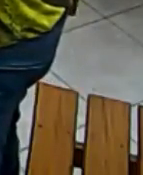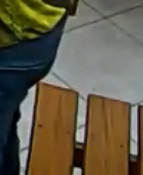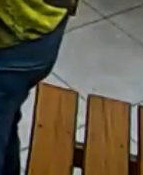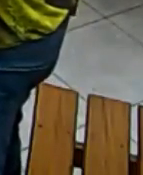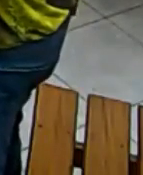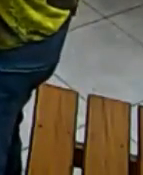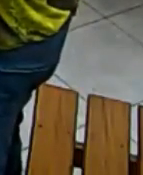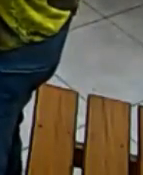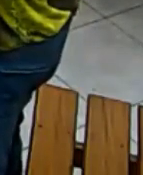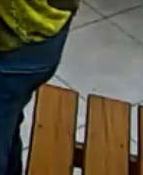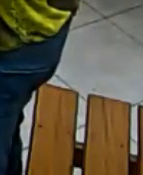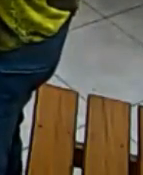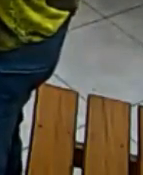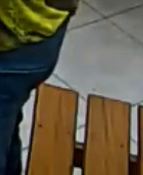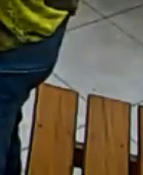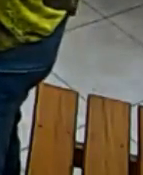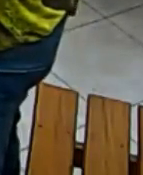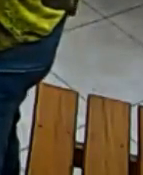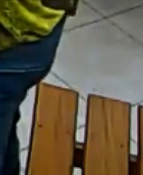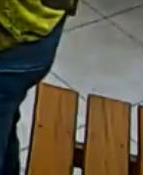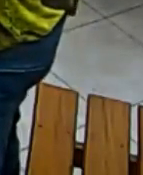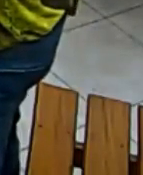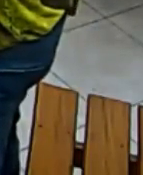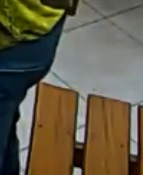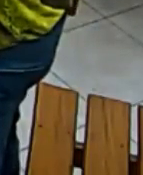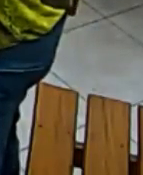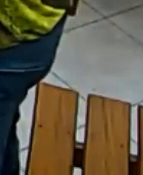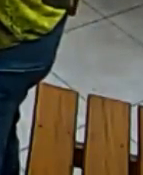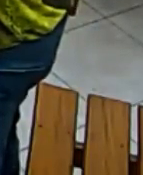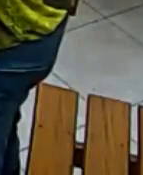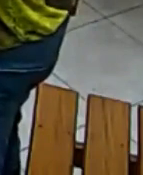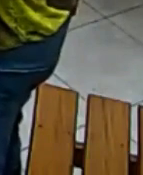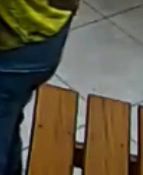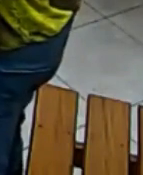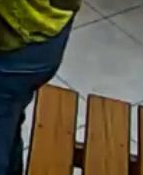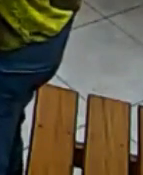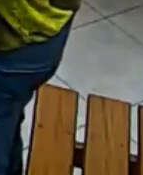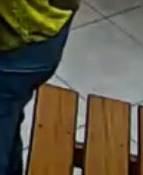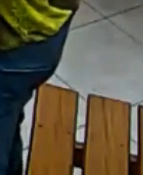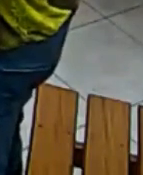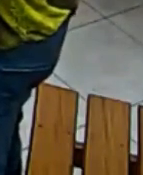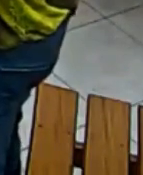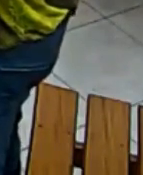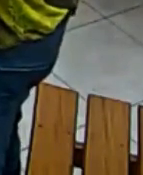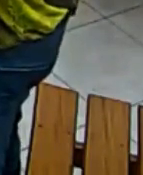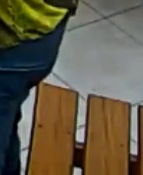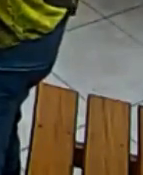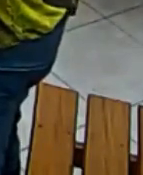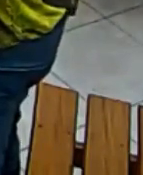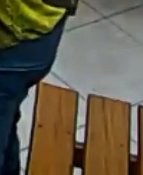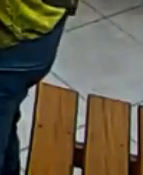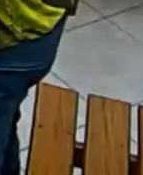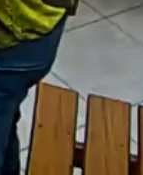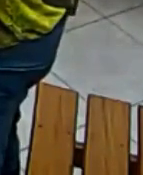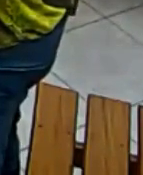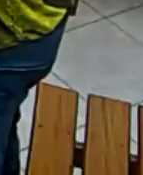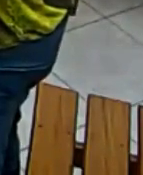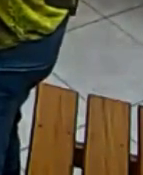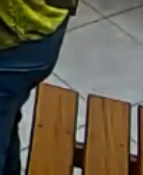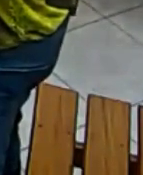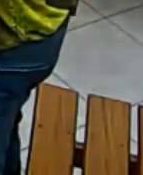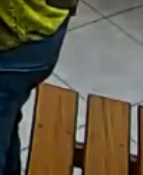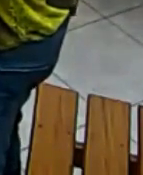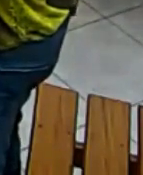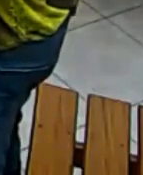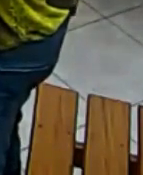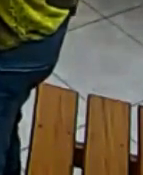that we may give proper worth to this project of which we're inserted by your mercy. Sustain us until